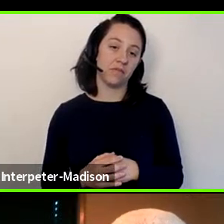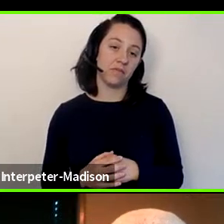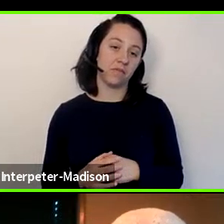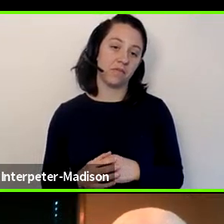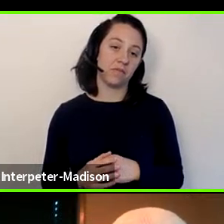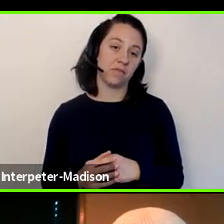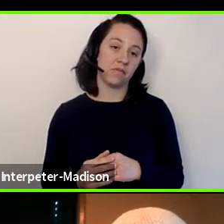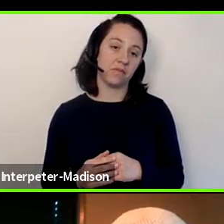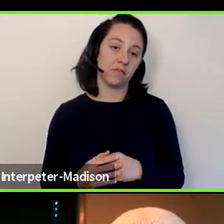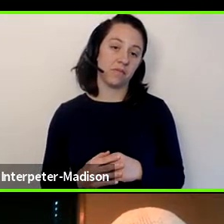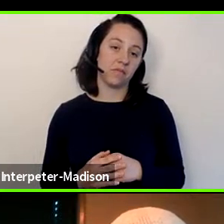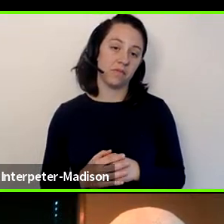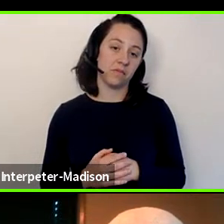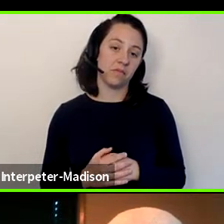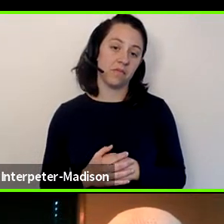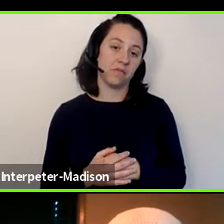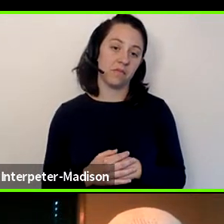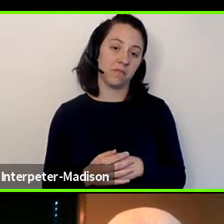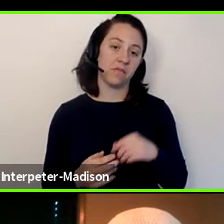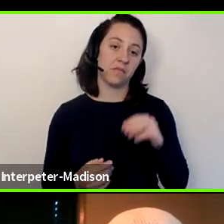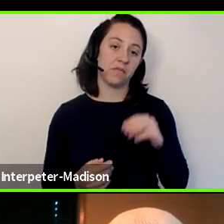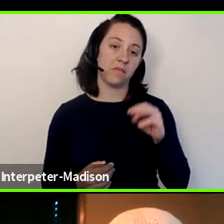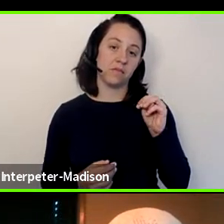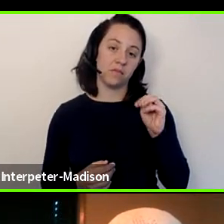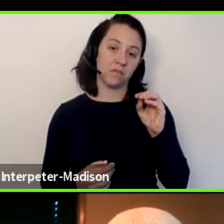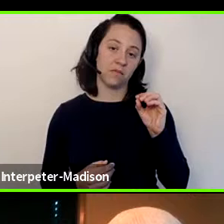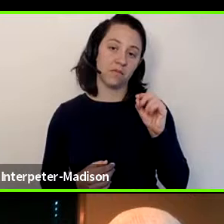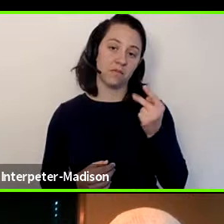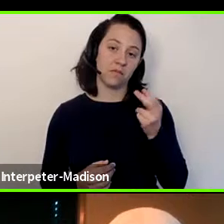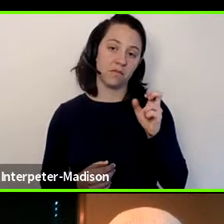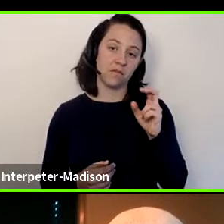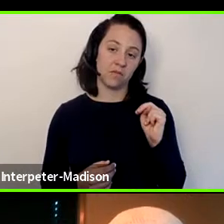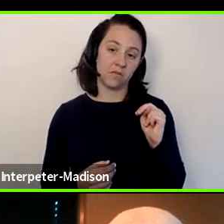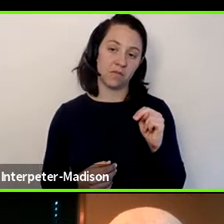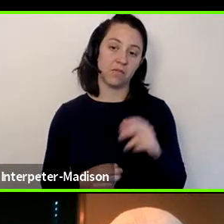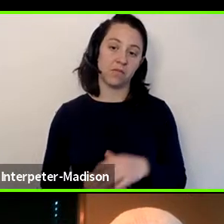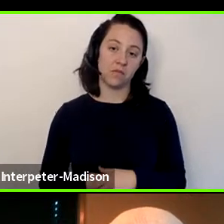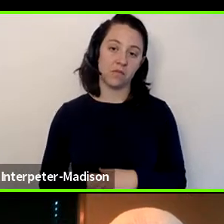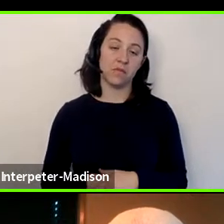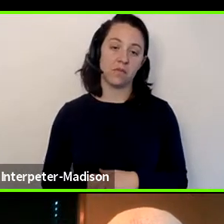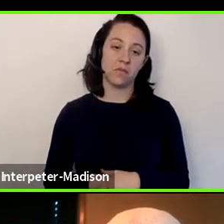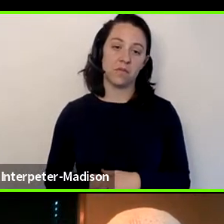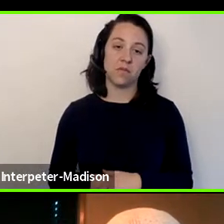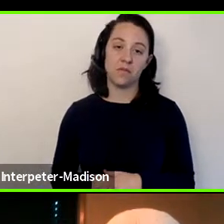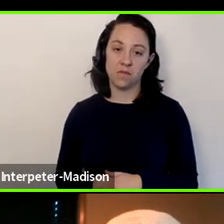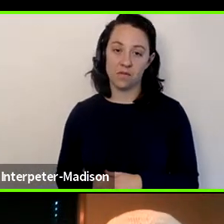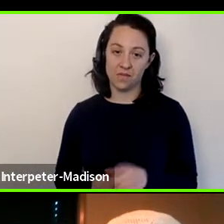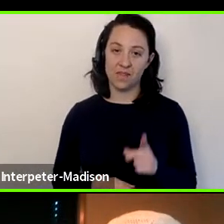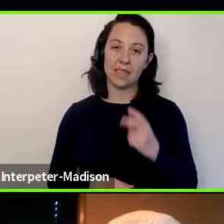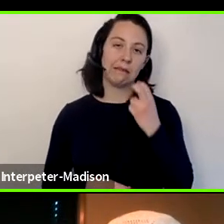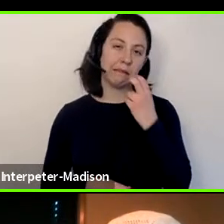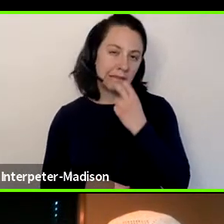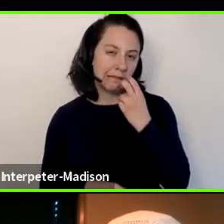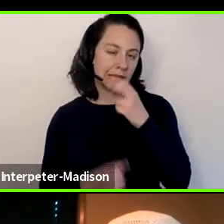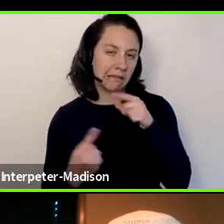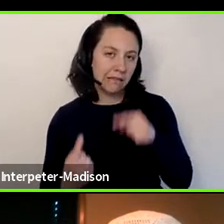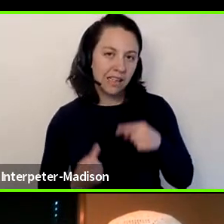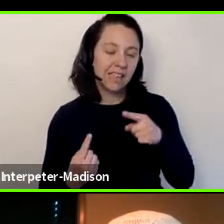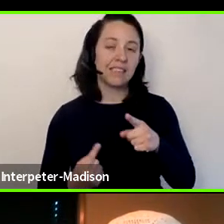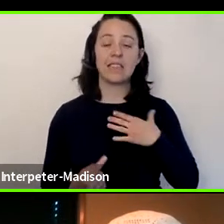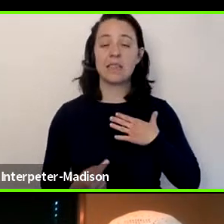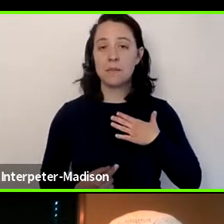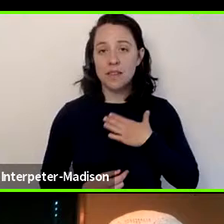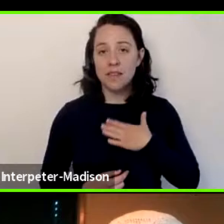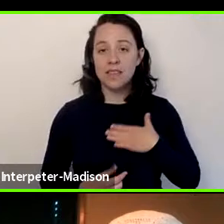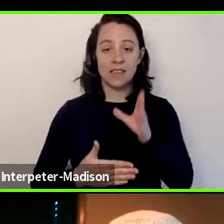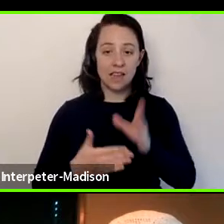Mohsin, again, I'm sorry I'm gonna work on it so that at one point it's gonna be very, very comfortable. I would love for you to end